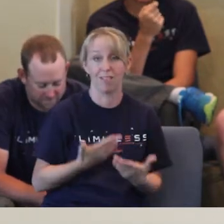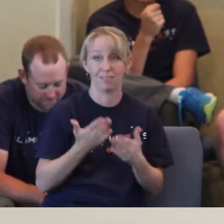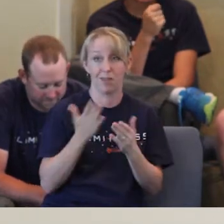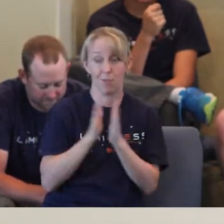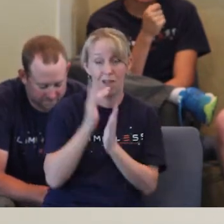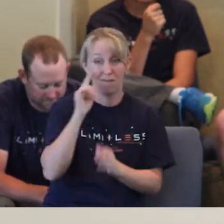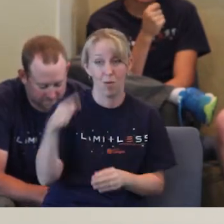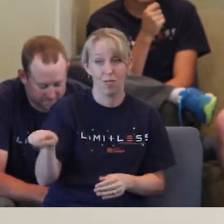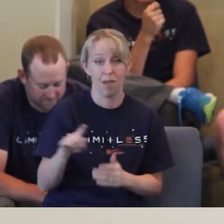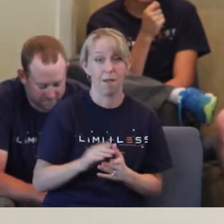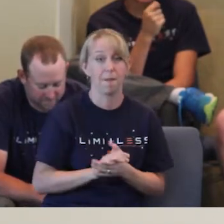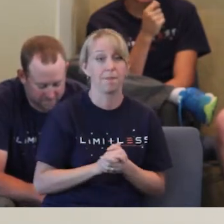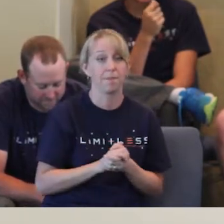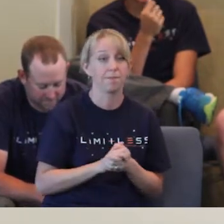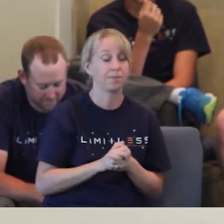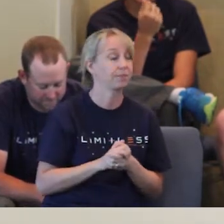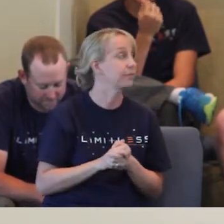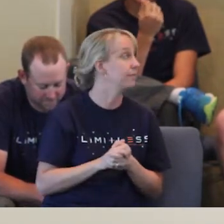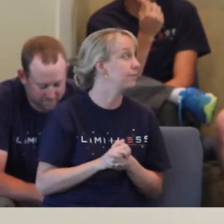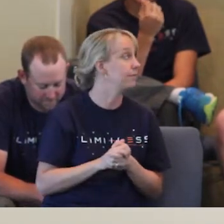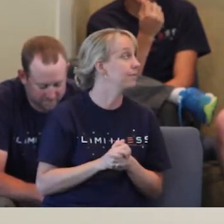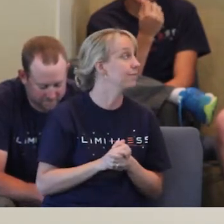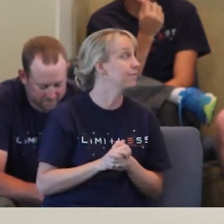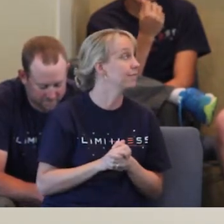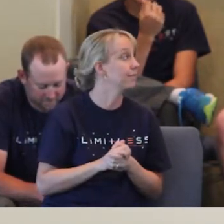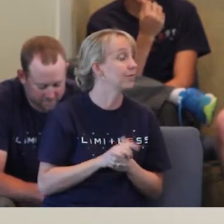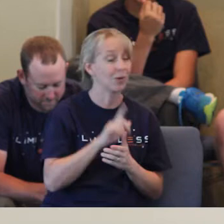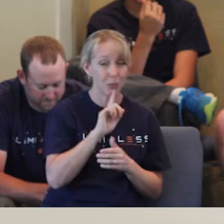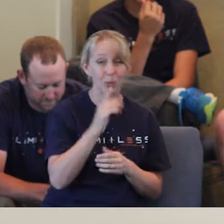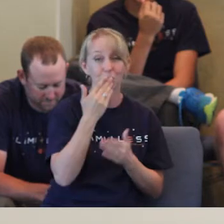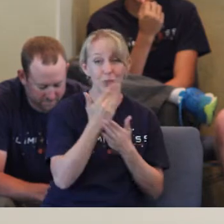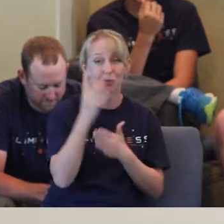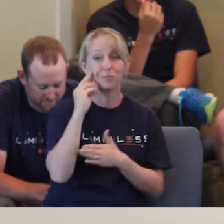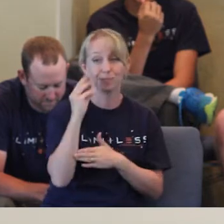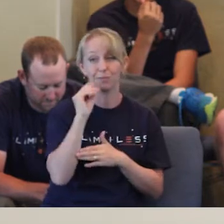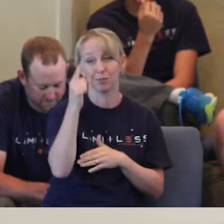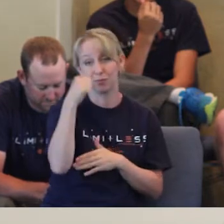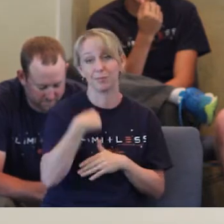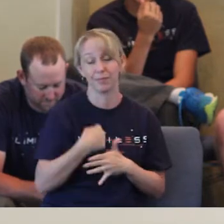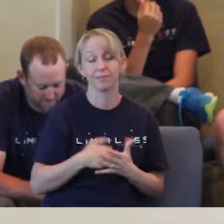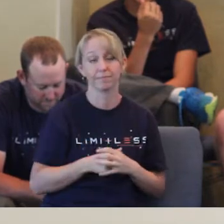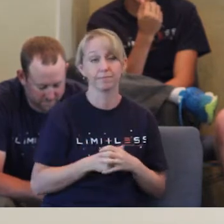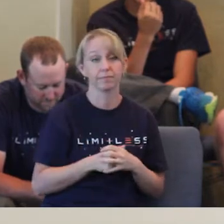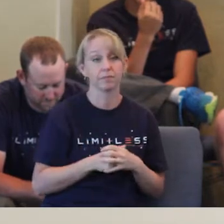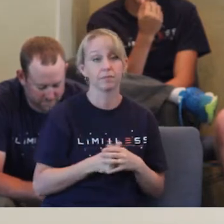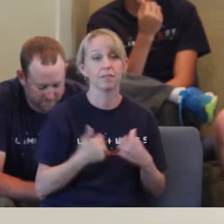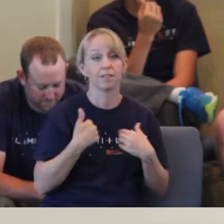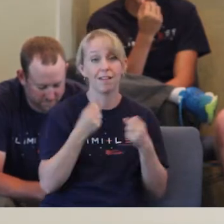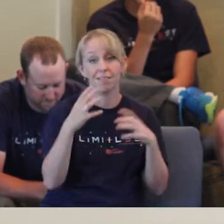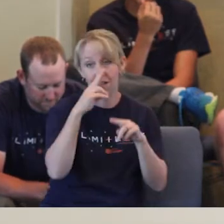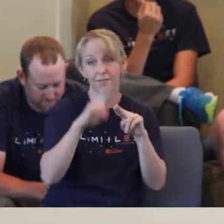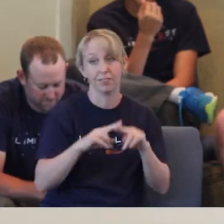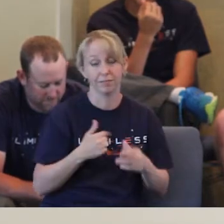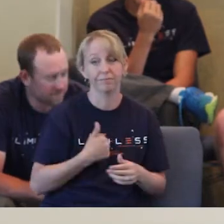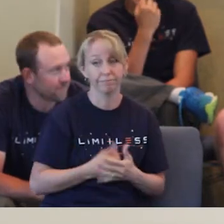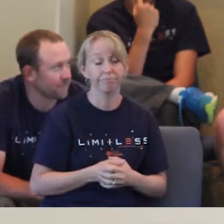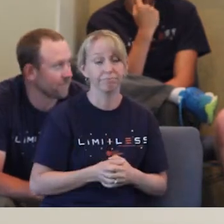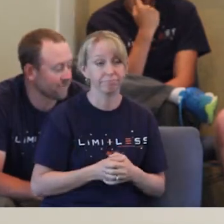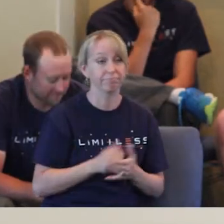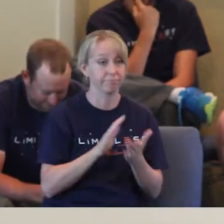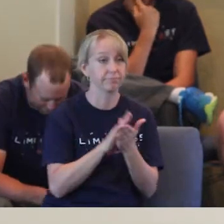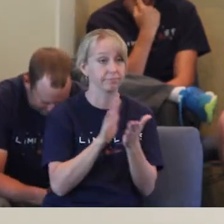just tell you about their life and like be willing to let you pray for them. And it was a really good experience